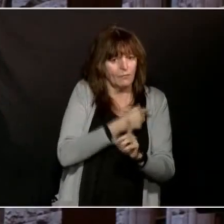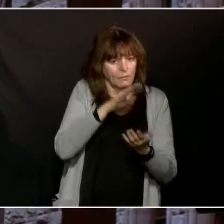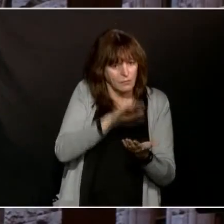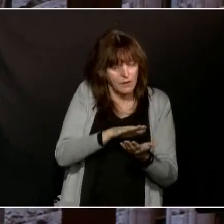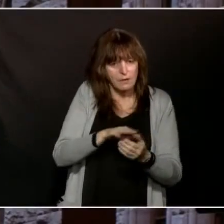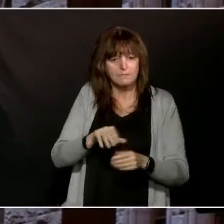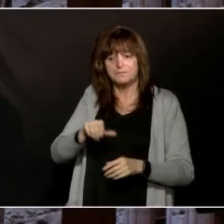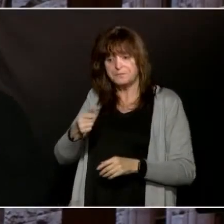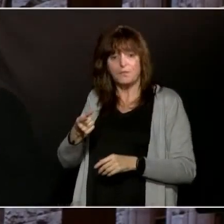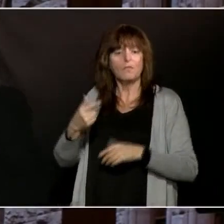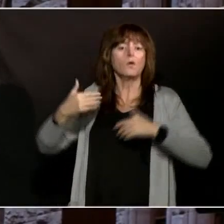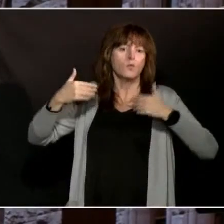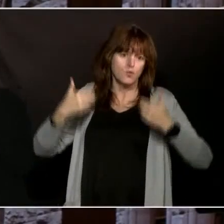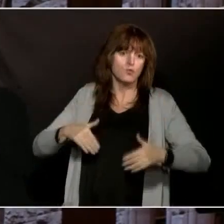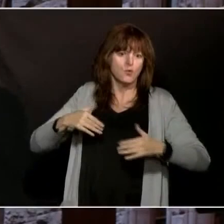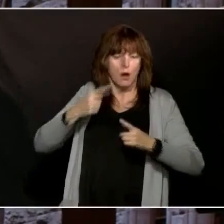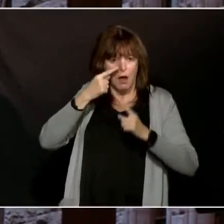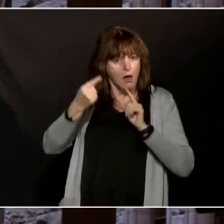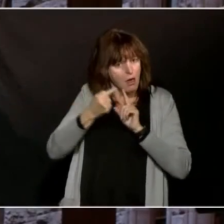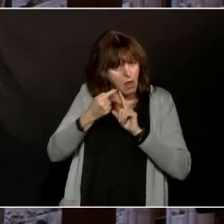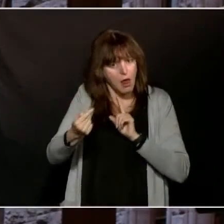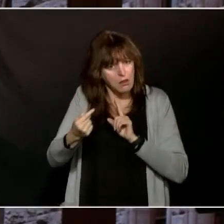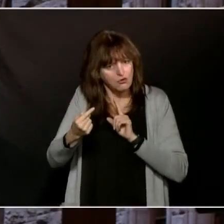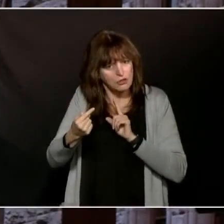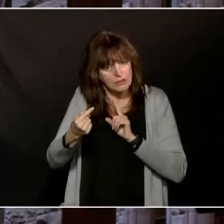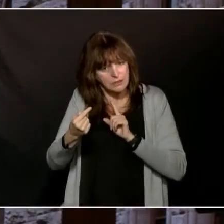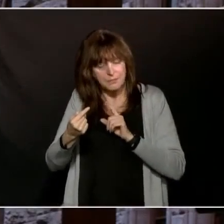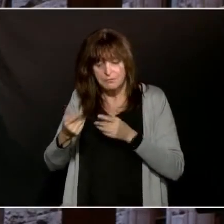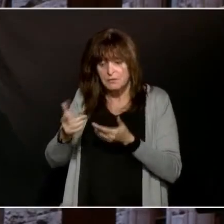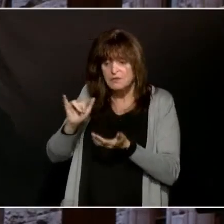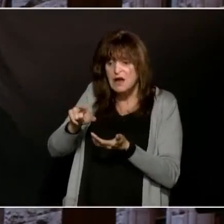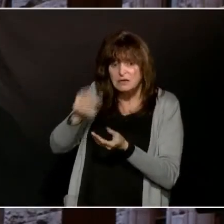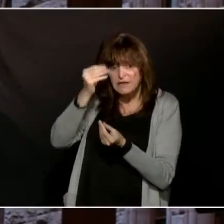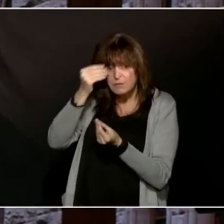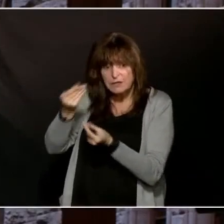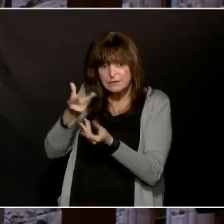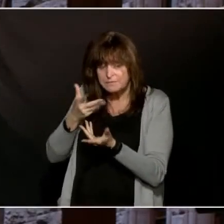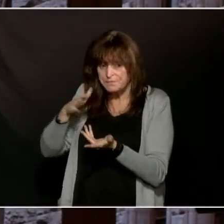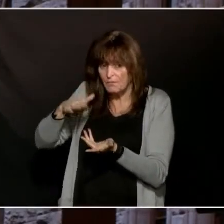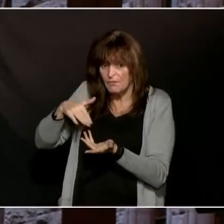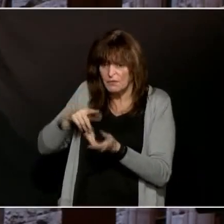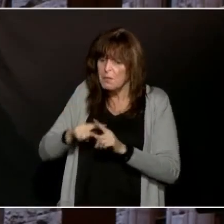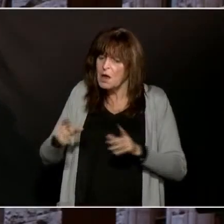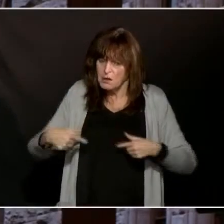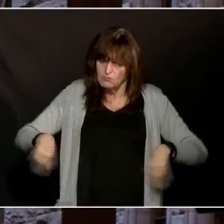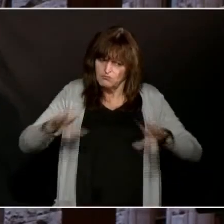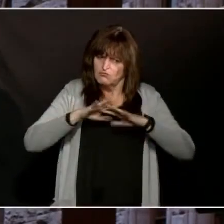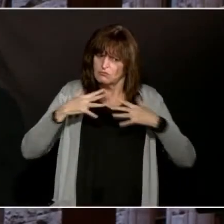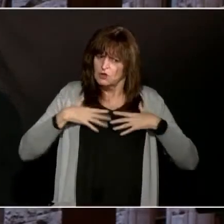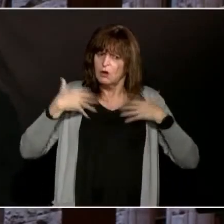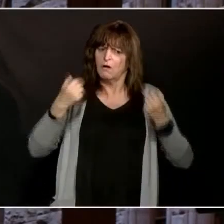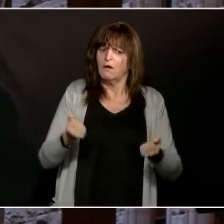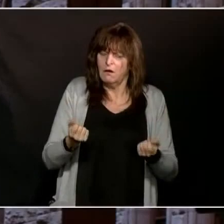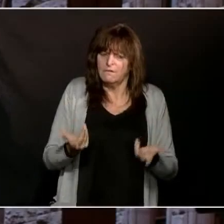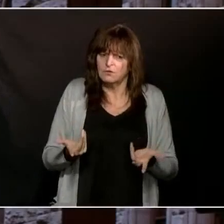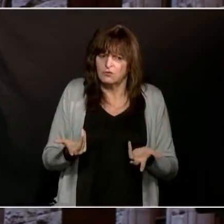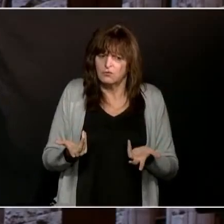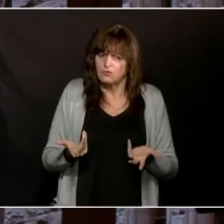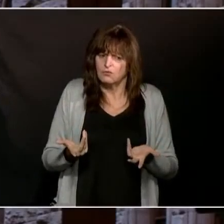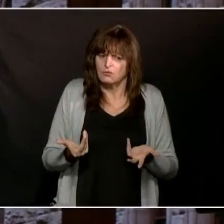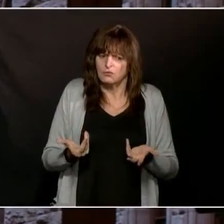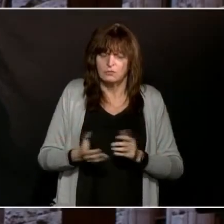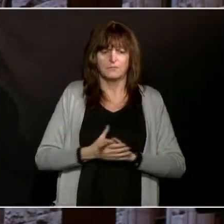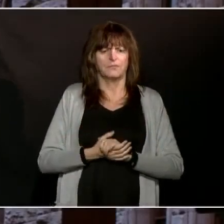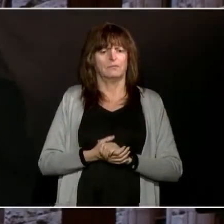But both were hospitalized and have fully recovered. So this tells you that overall, our experience has been very